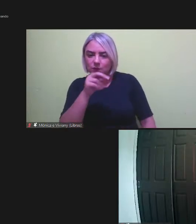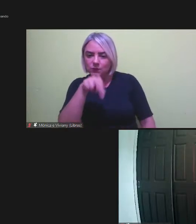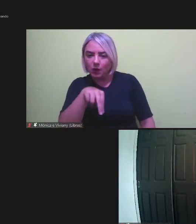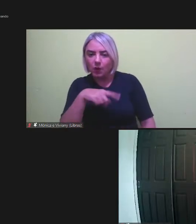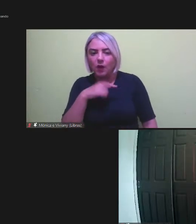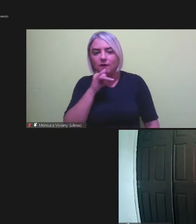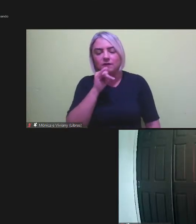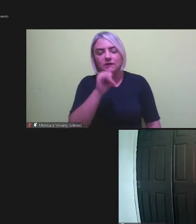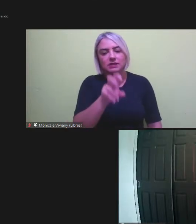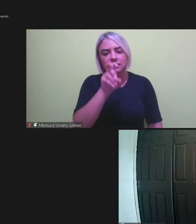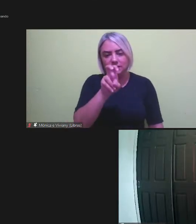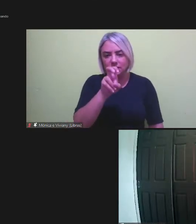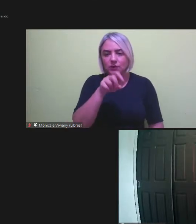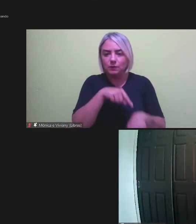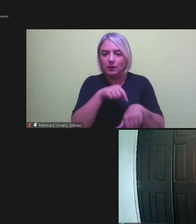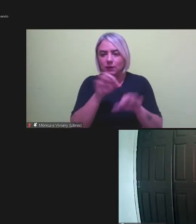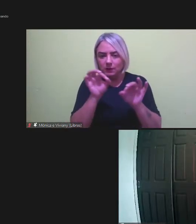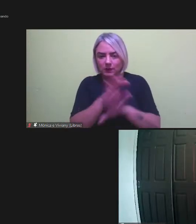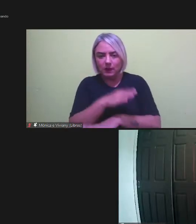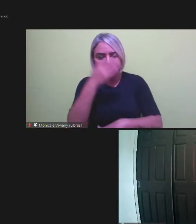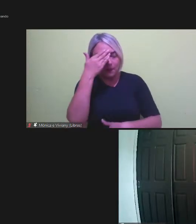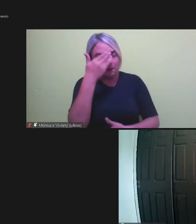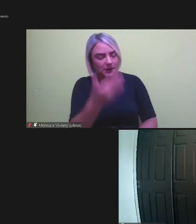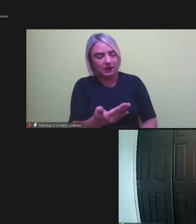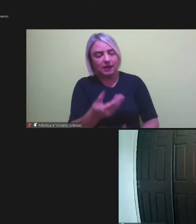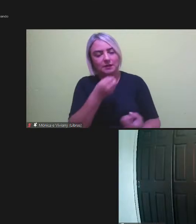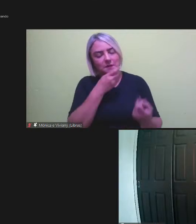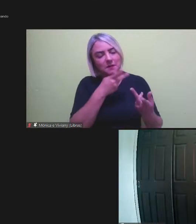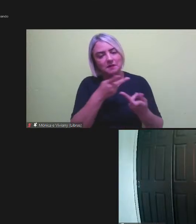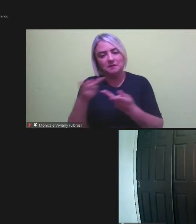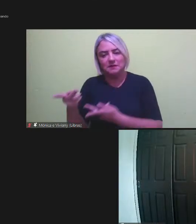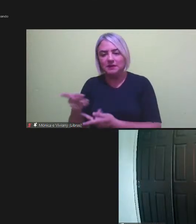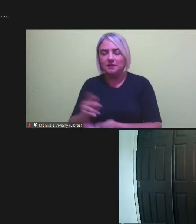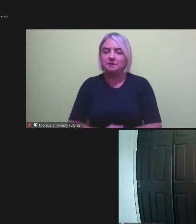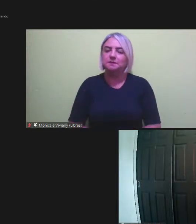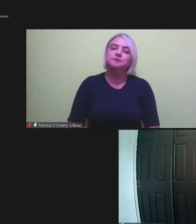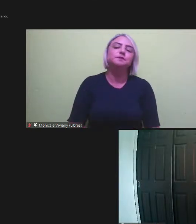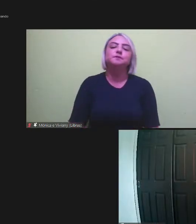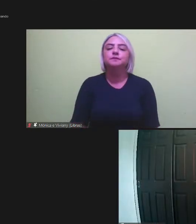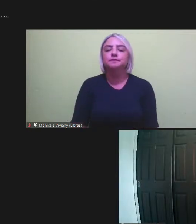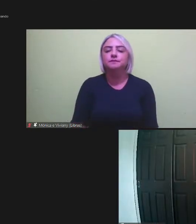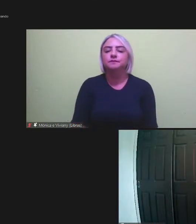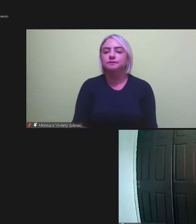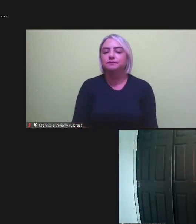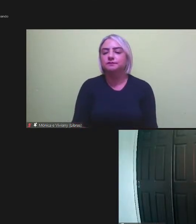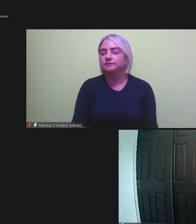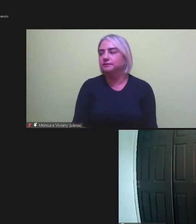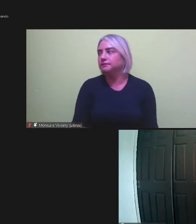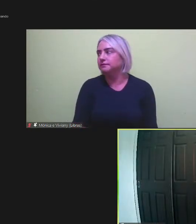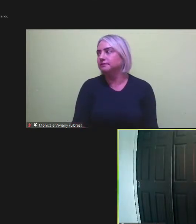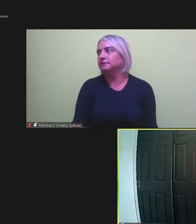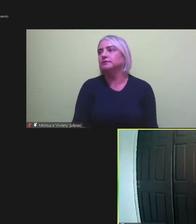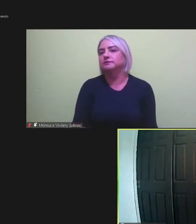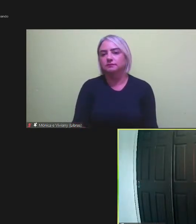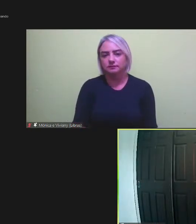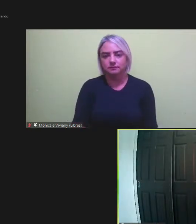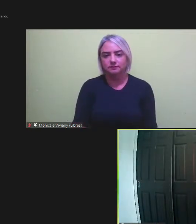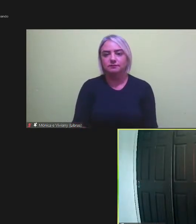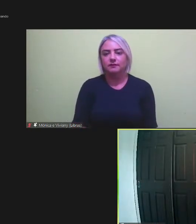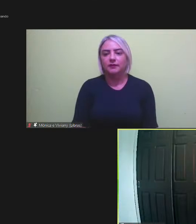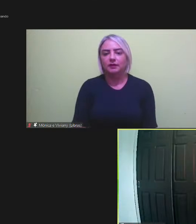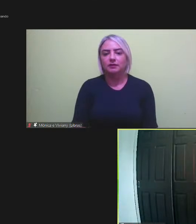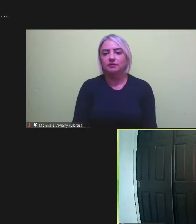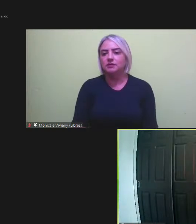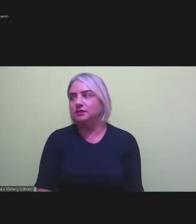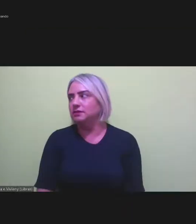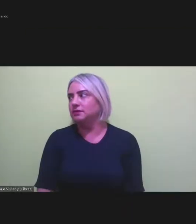your presentation, and when it will be 5 minutes before the end, I'll let you know. Thank you very much and welcome. Good afternoon, everyone. Are